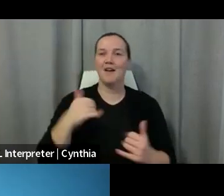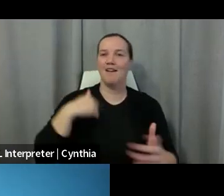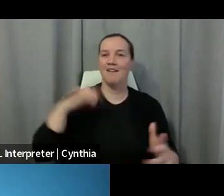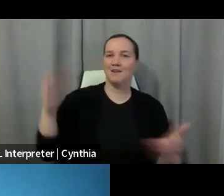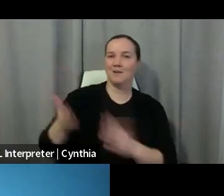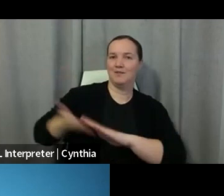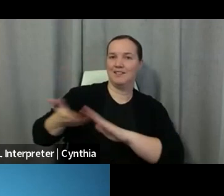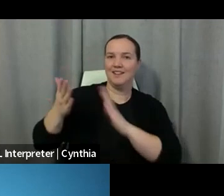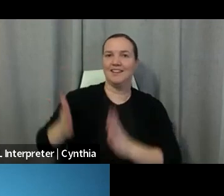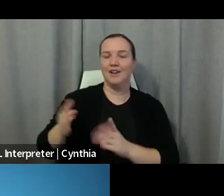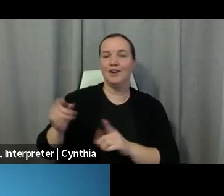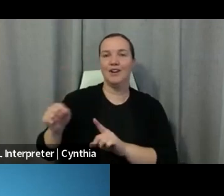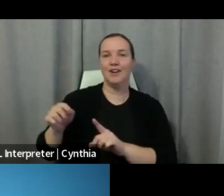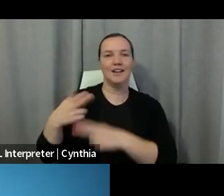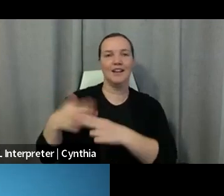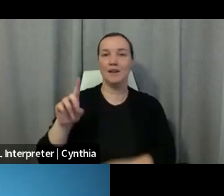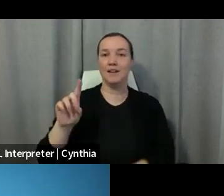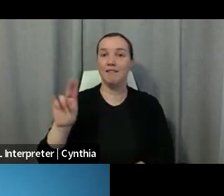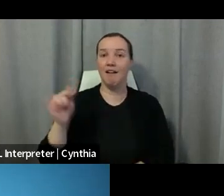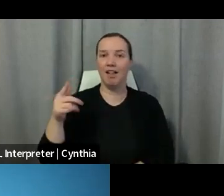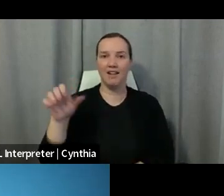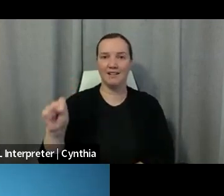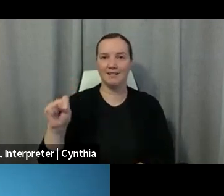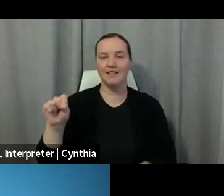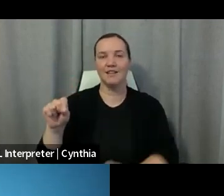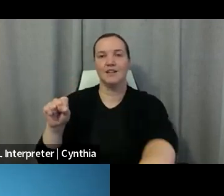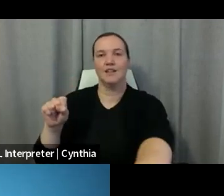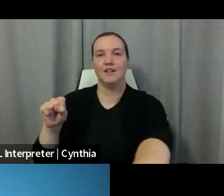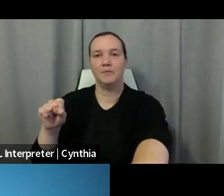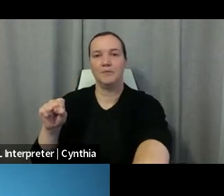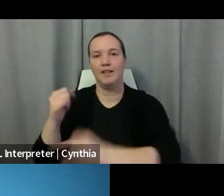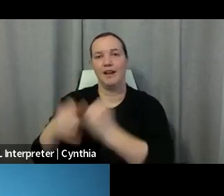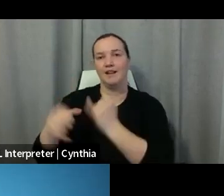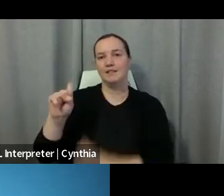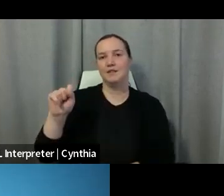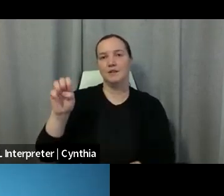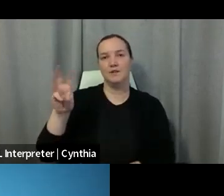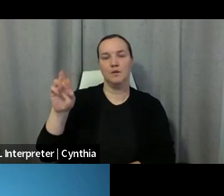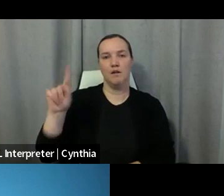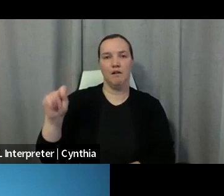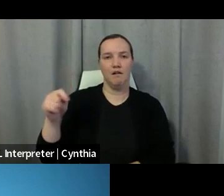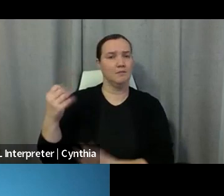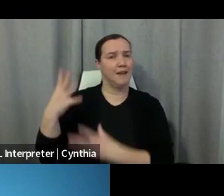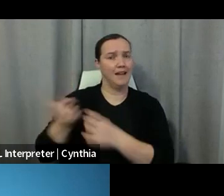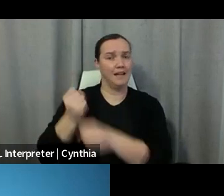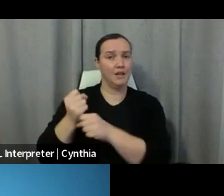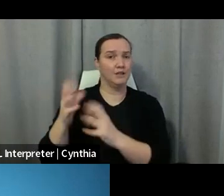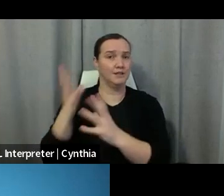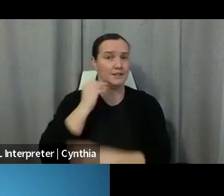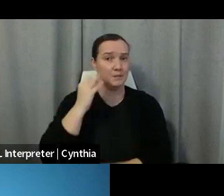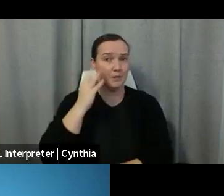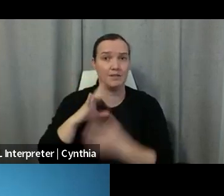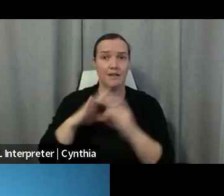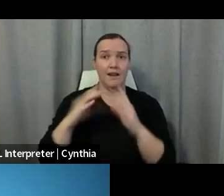facilitator. His name is Douglas Stewart. Douglas brings years of experience as an equity trainer and dispute